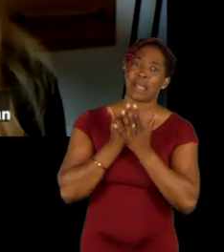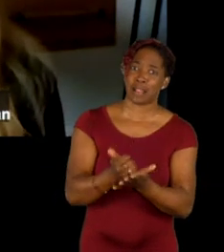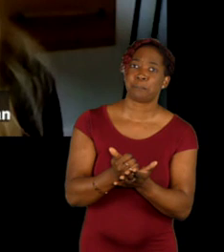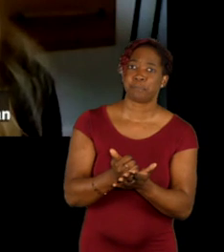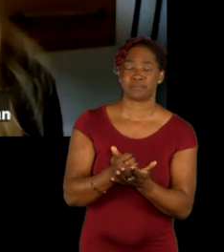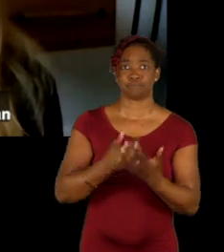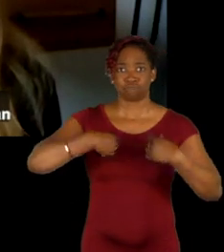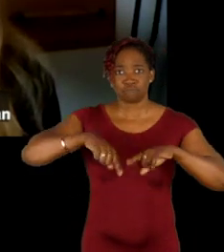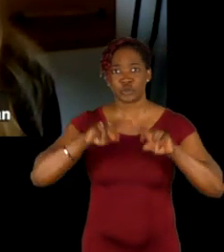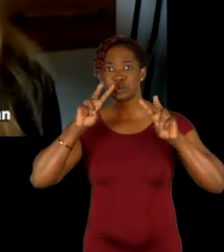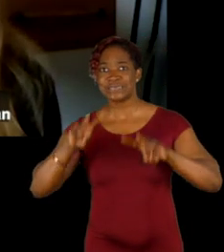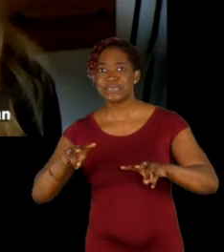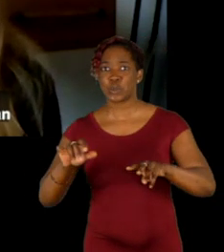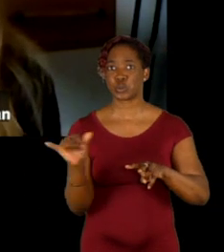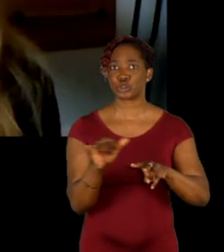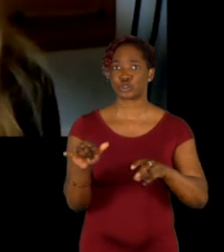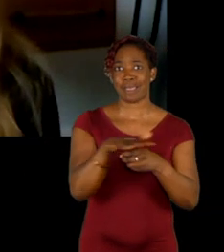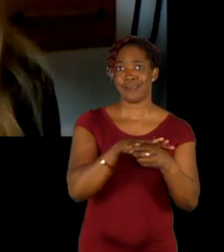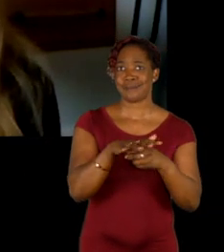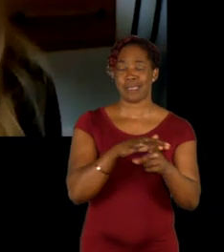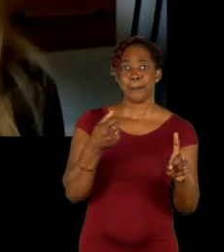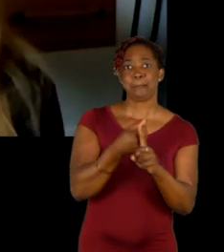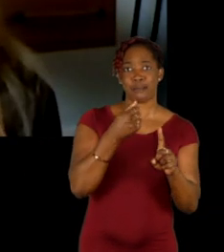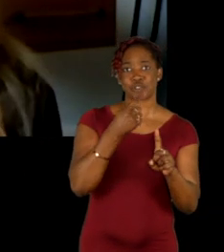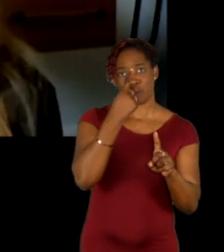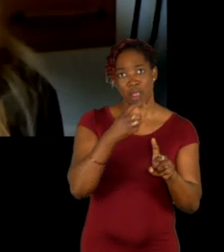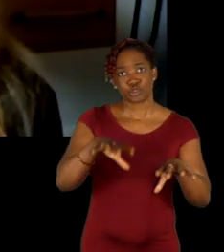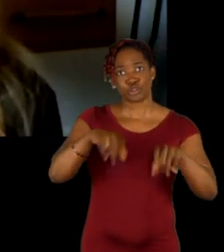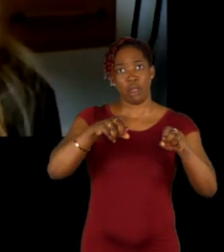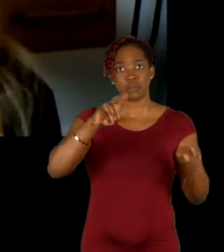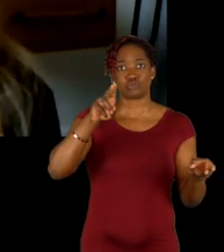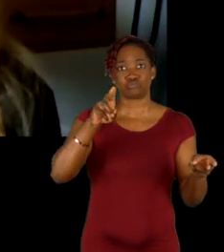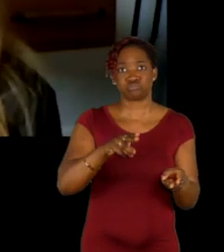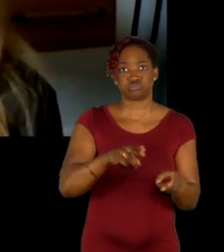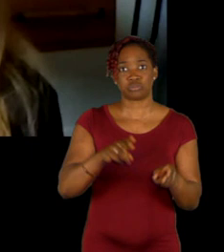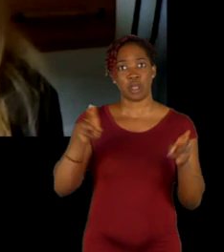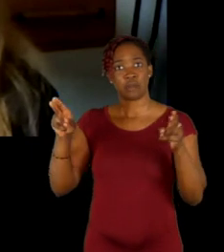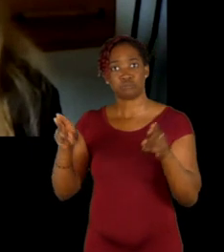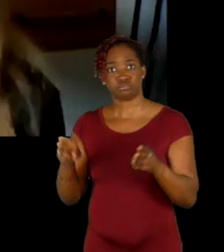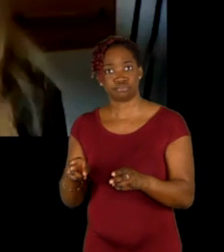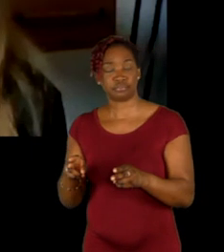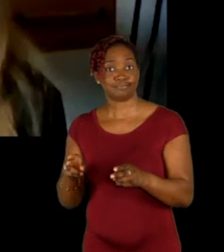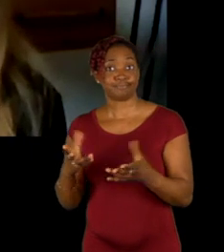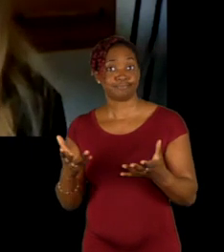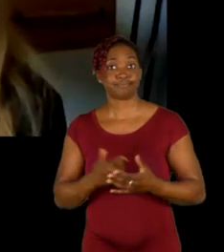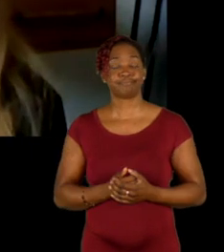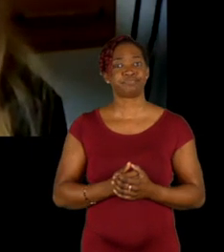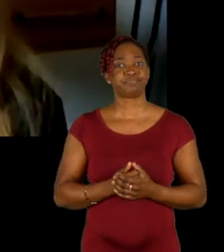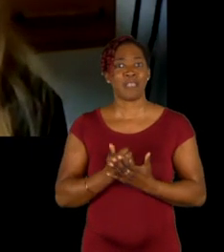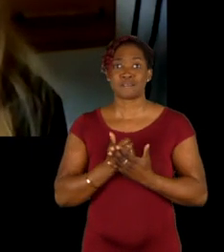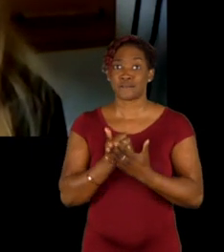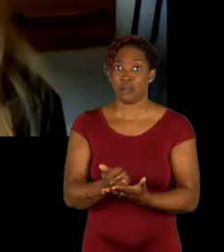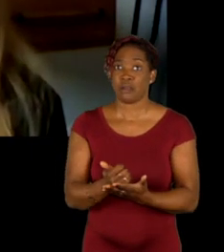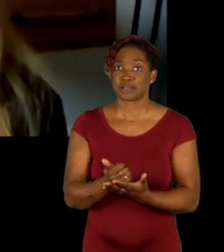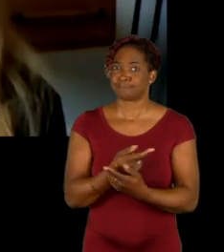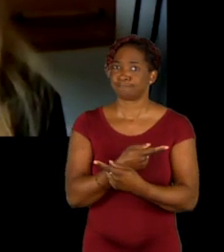us to see those areas of impact that we can then start cutting and making a difference on. I advise you